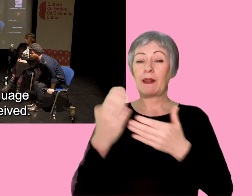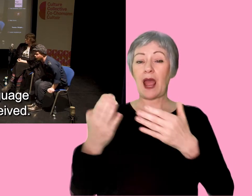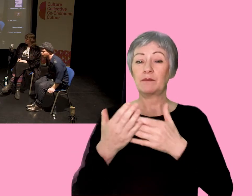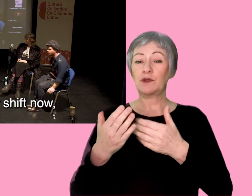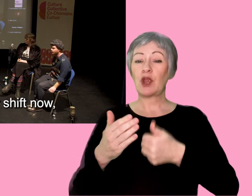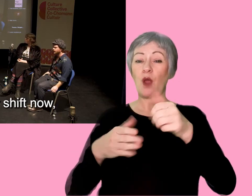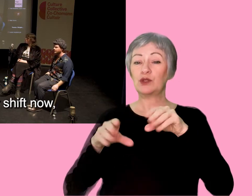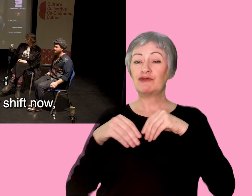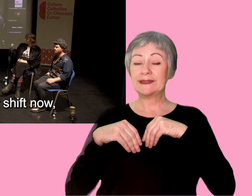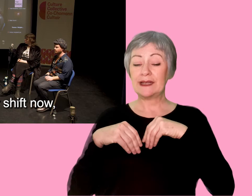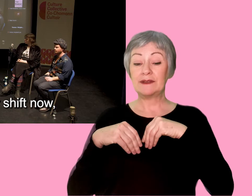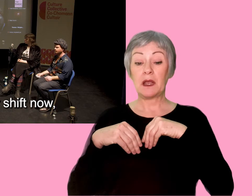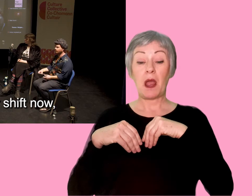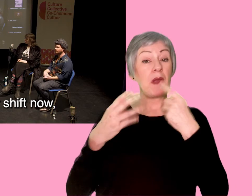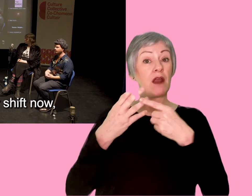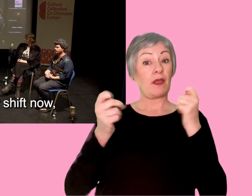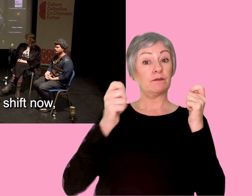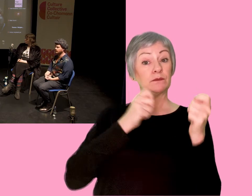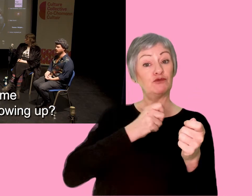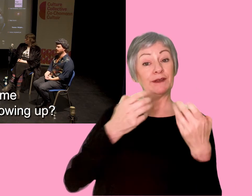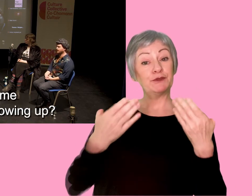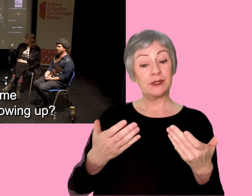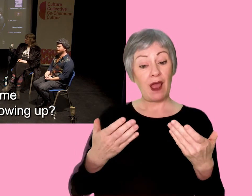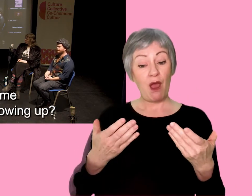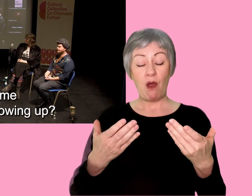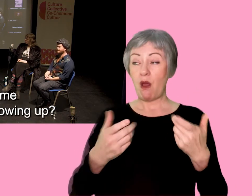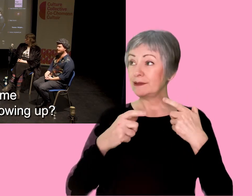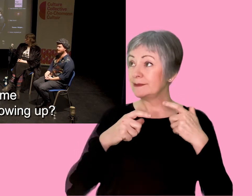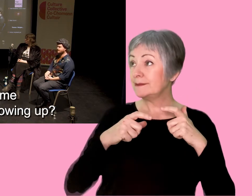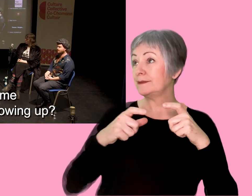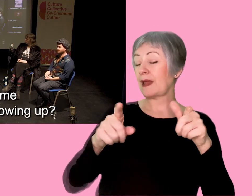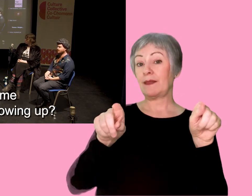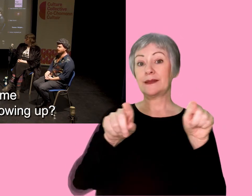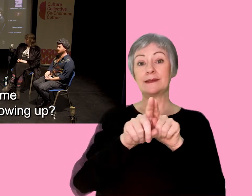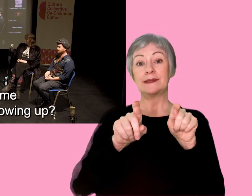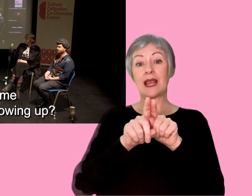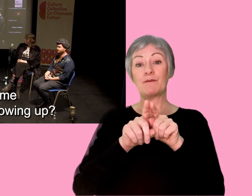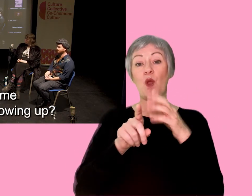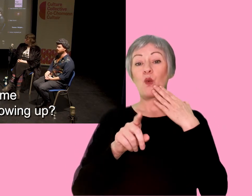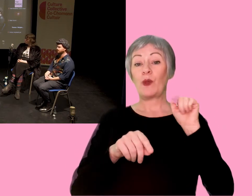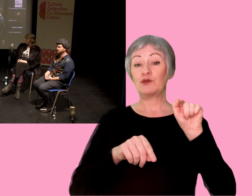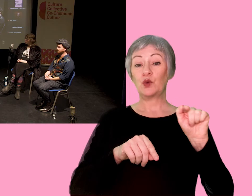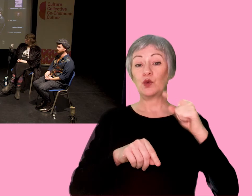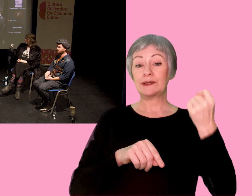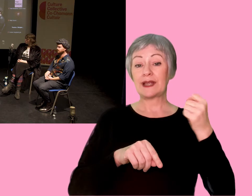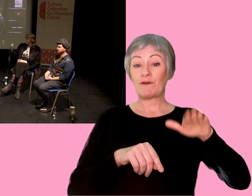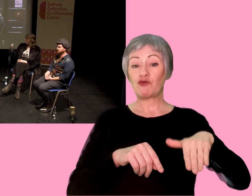received. Has there been another shift now, or is it still the same as to when you were growing up?